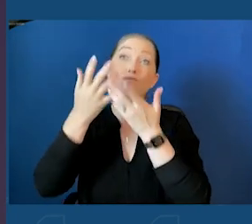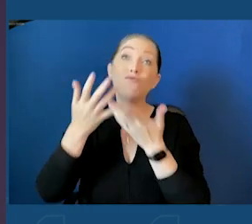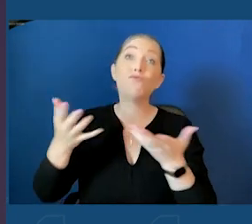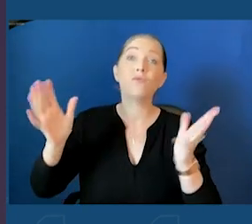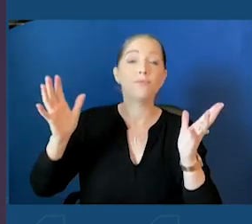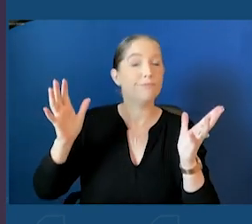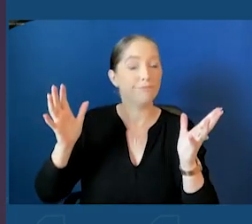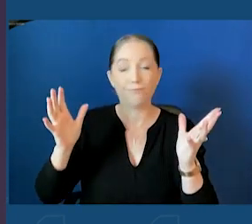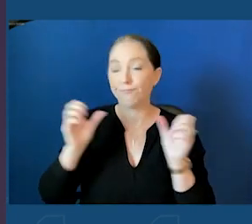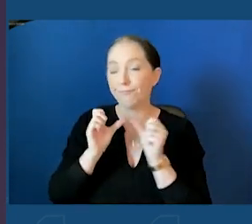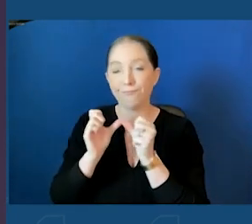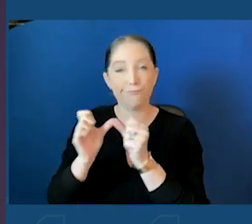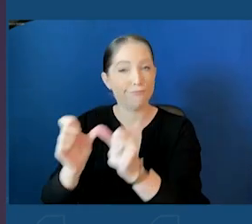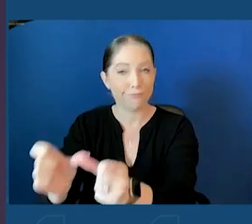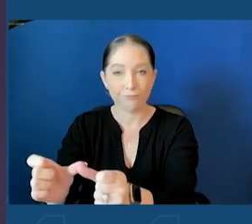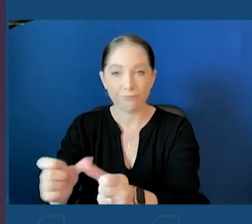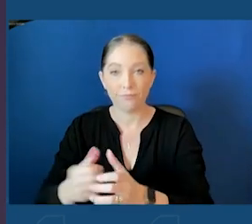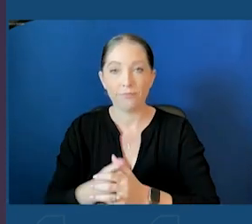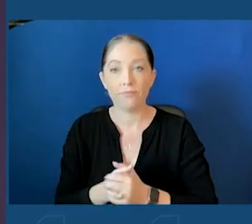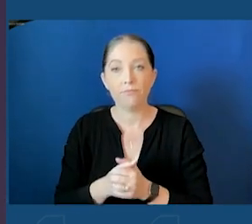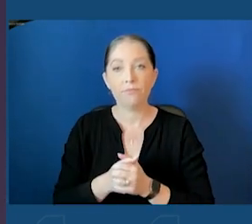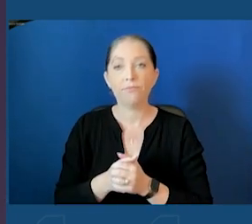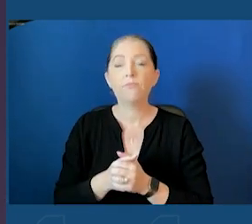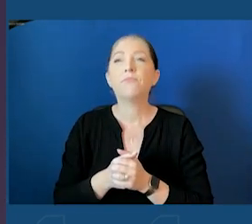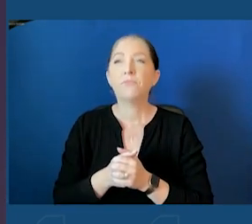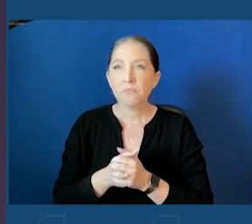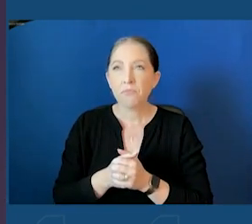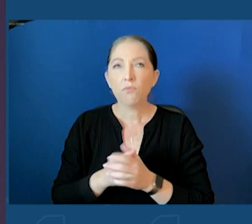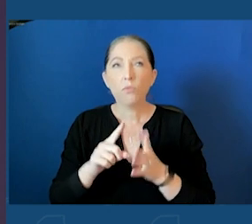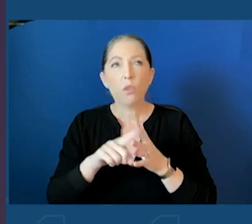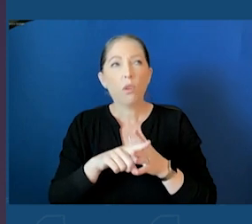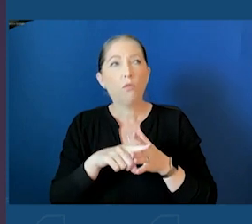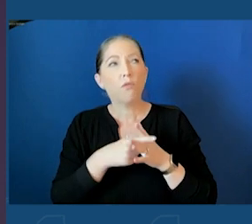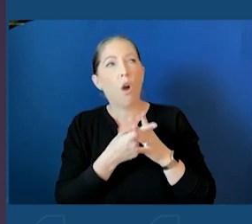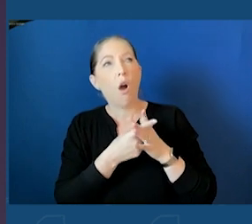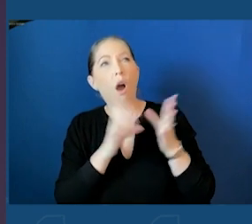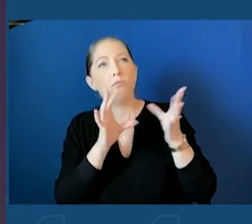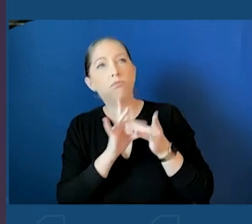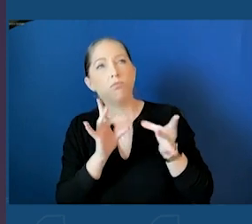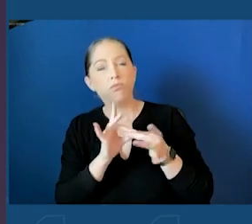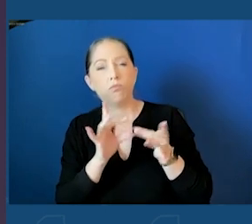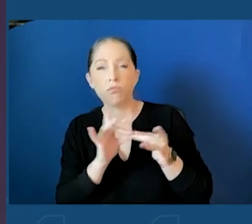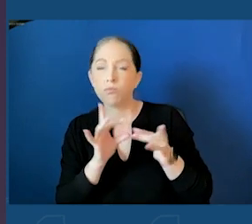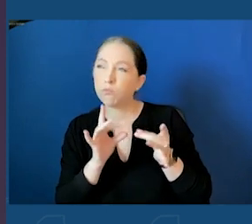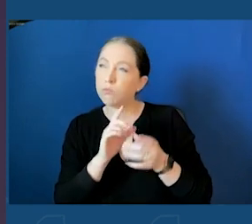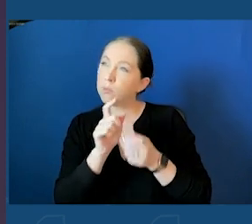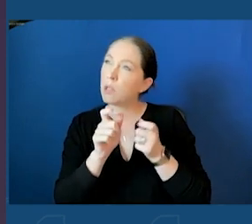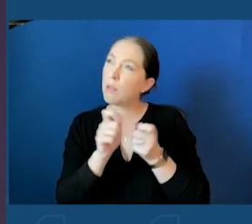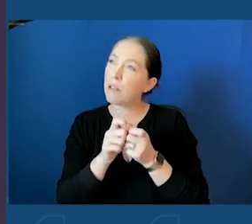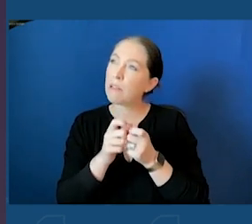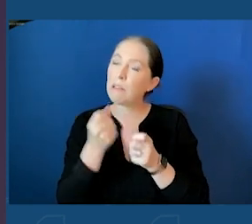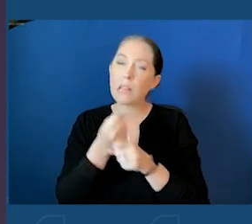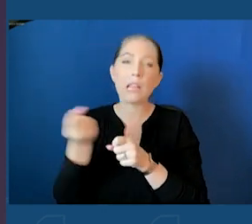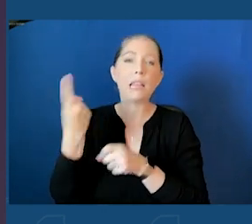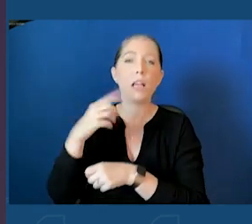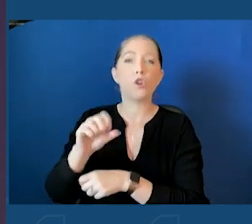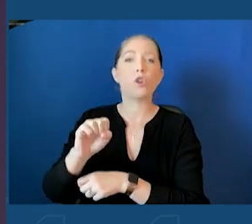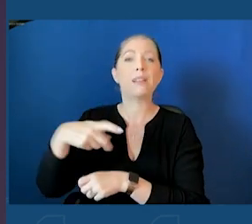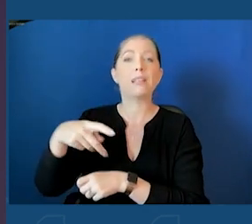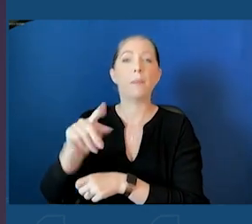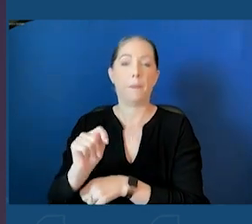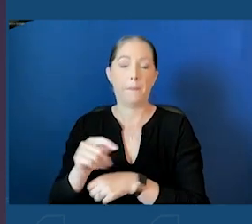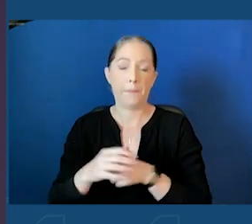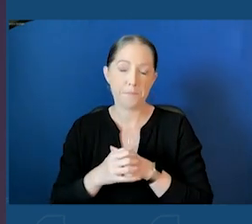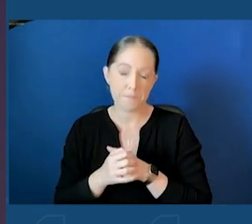We began talking about this specifically last September. Our